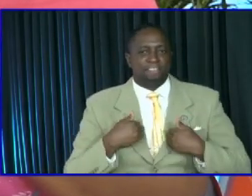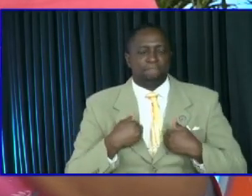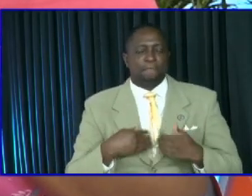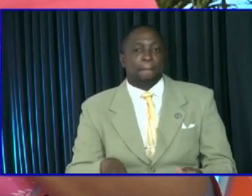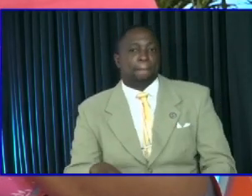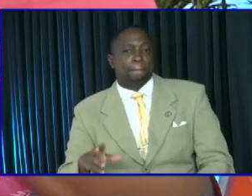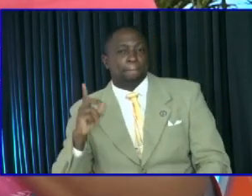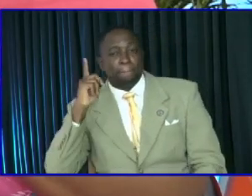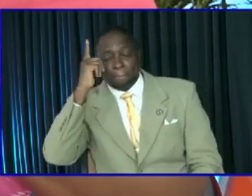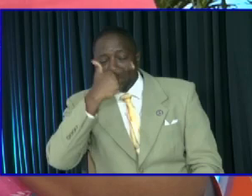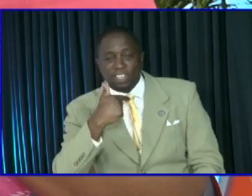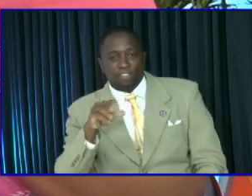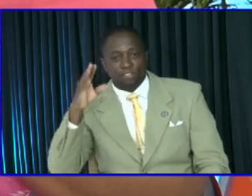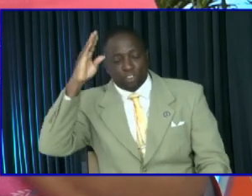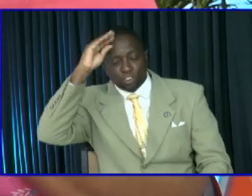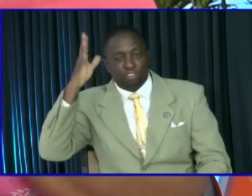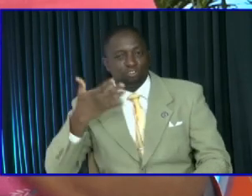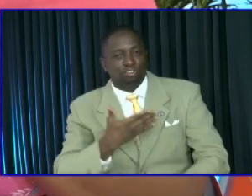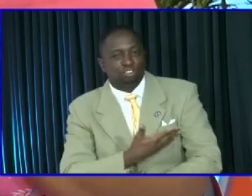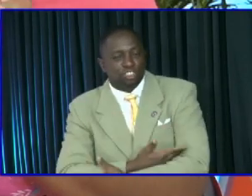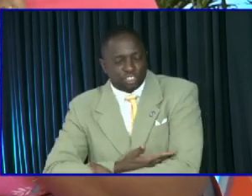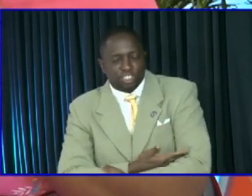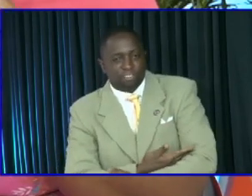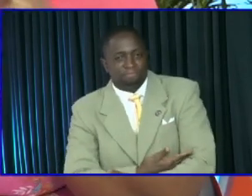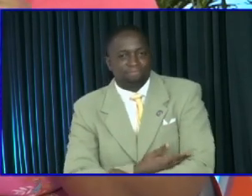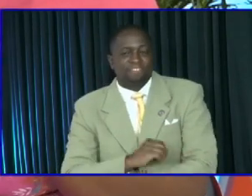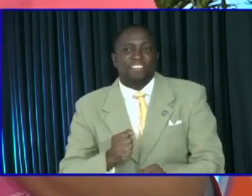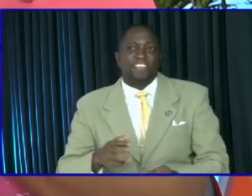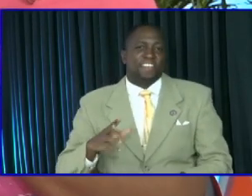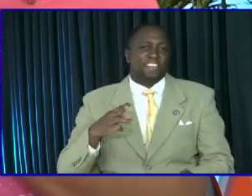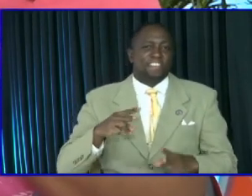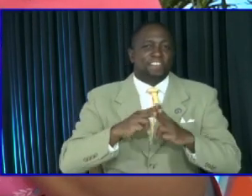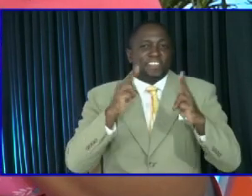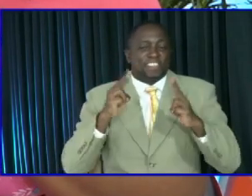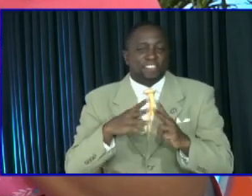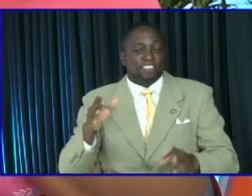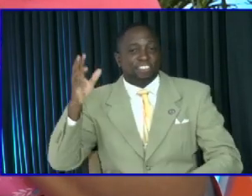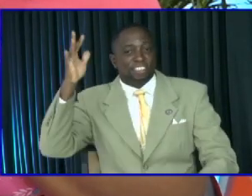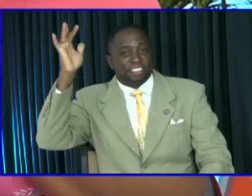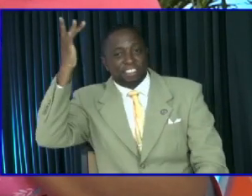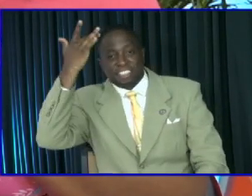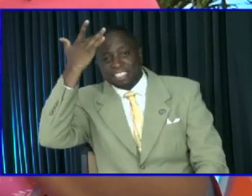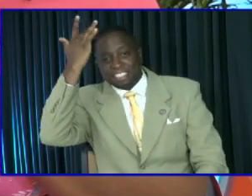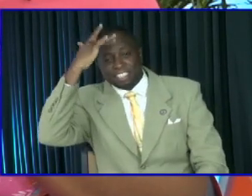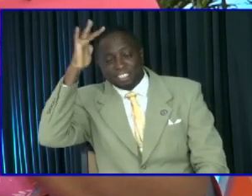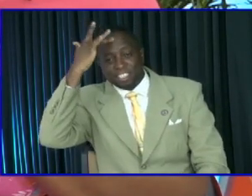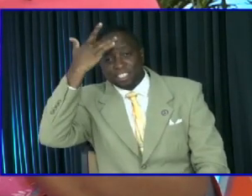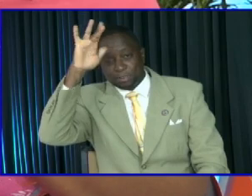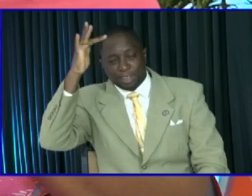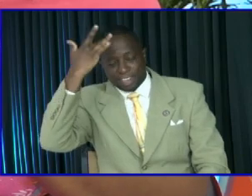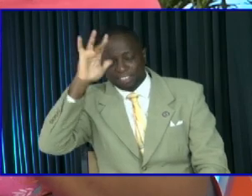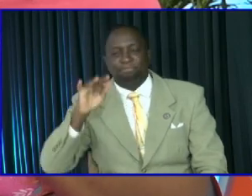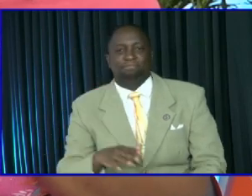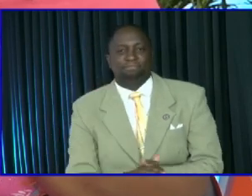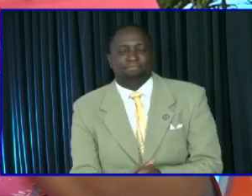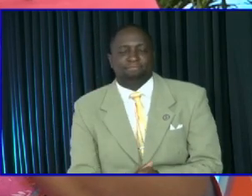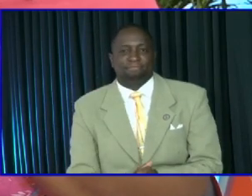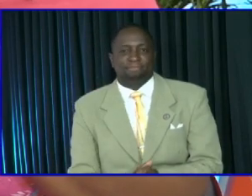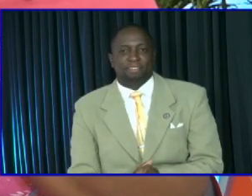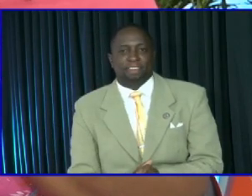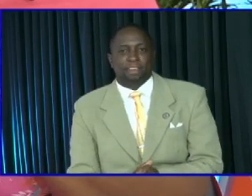we have a beautiful son. A very bright and sparkling son. But things took a turn